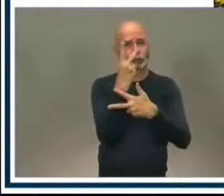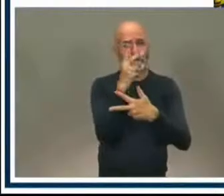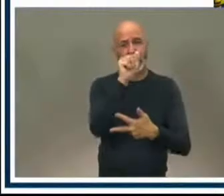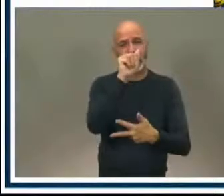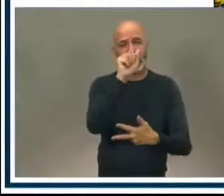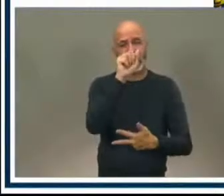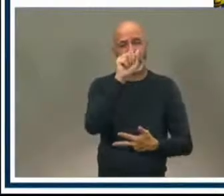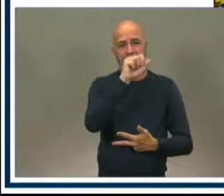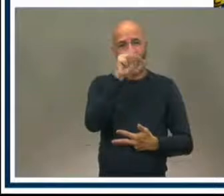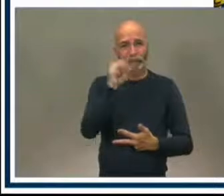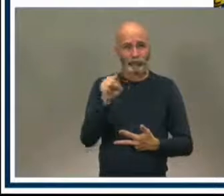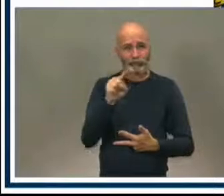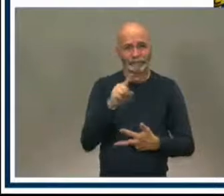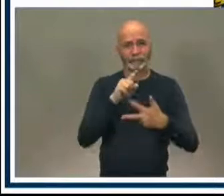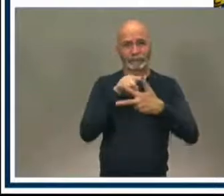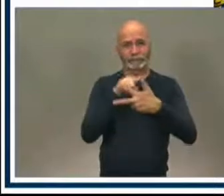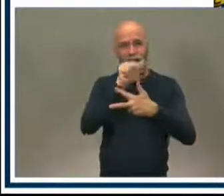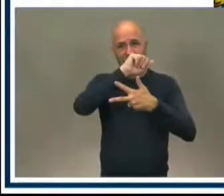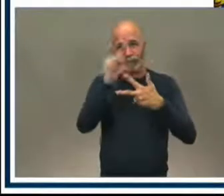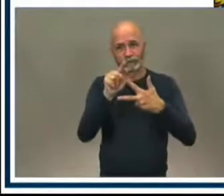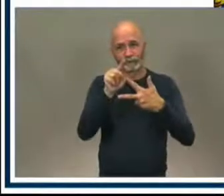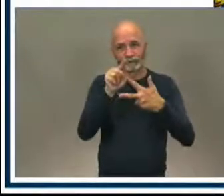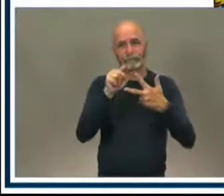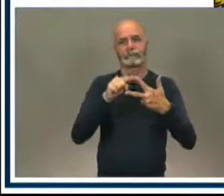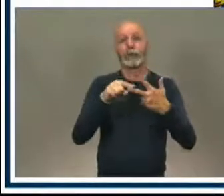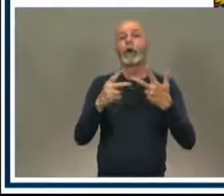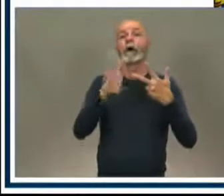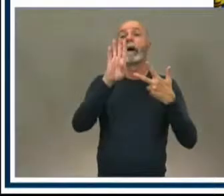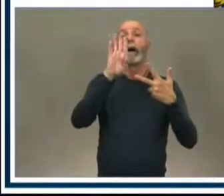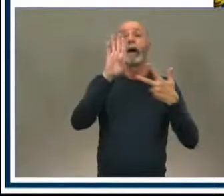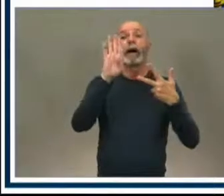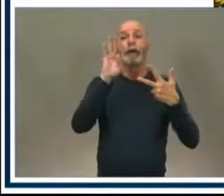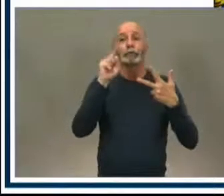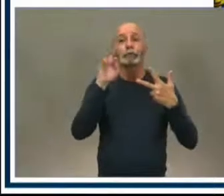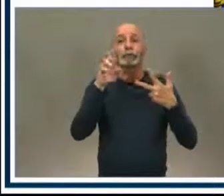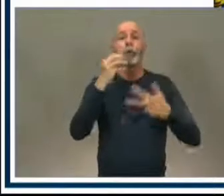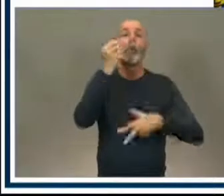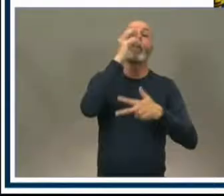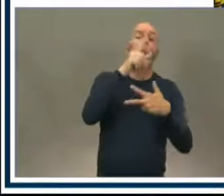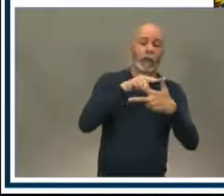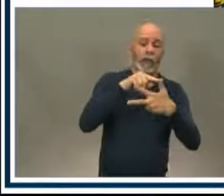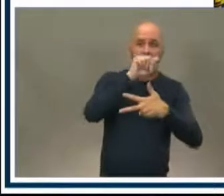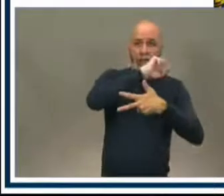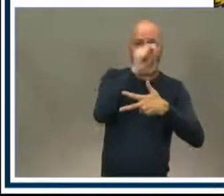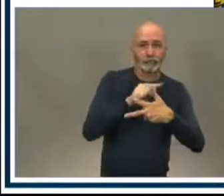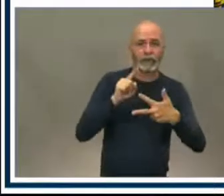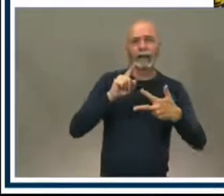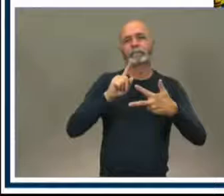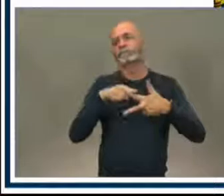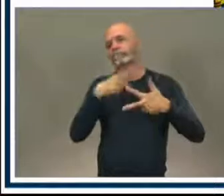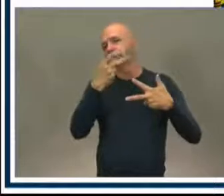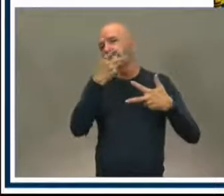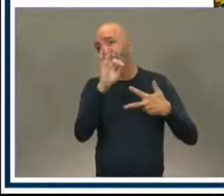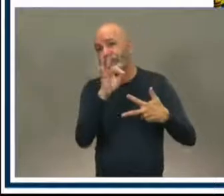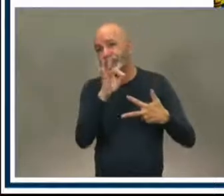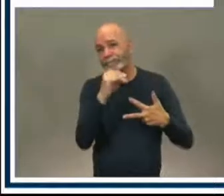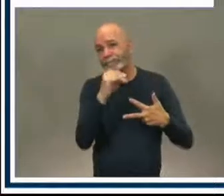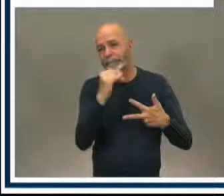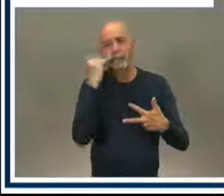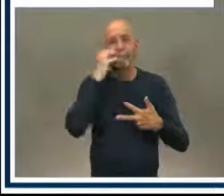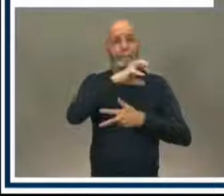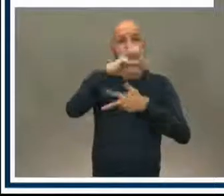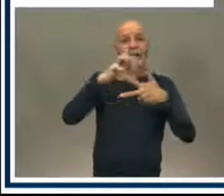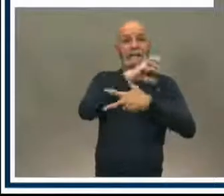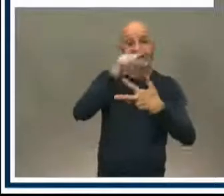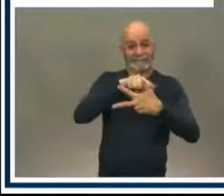dose of AstraZeneca and the one mRNA, or what's No, if you've had the mixed schedule, which the number of Nova Scotians had,